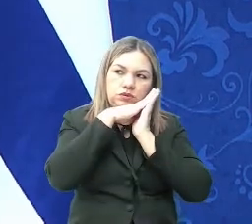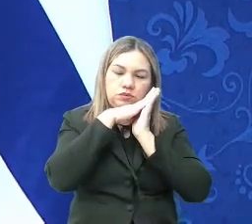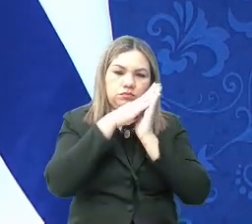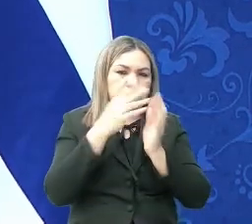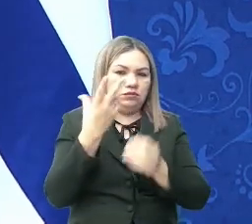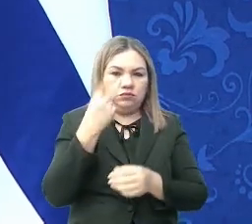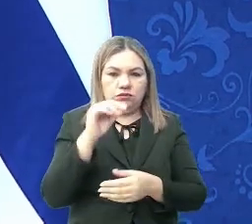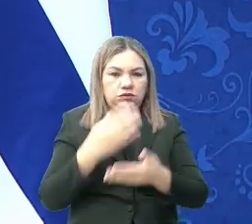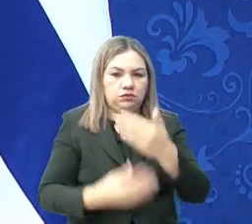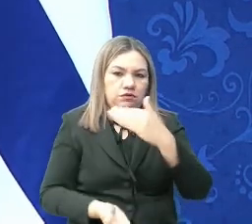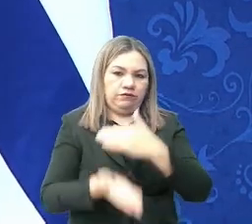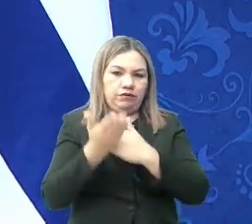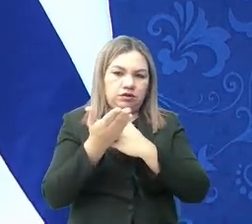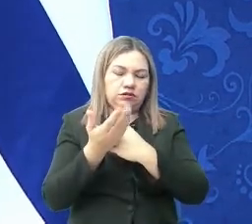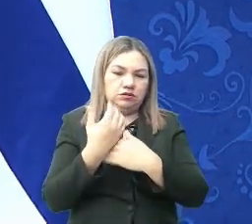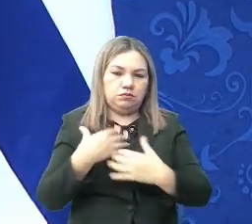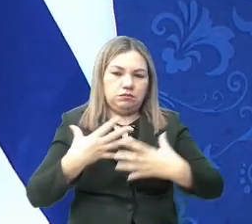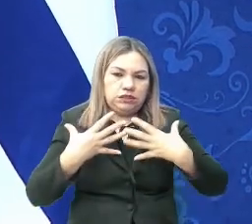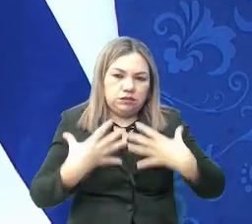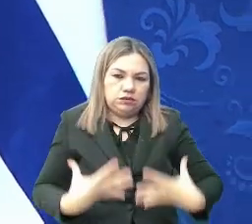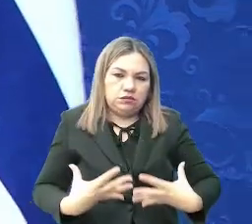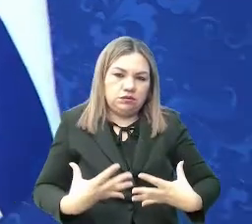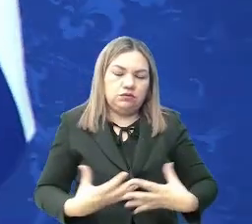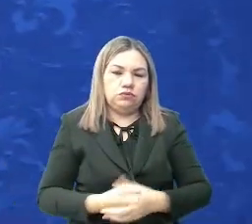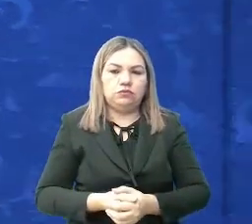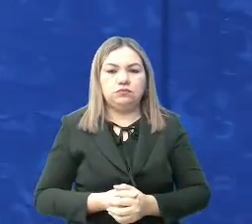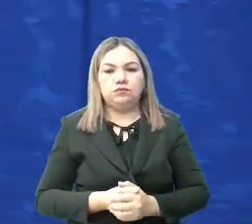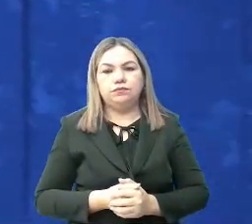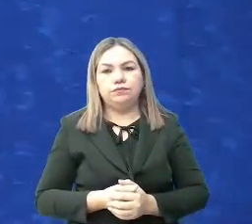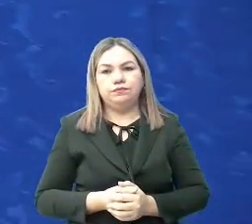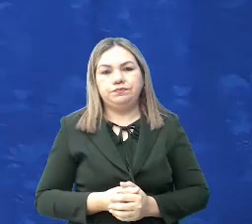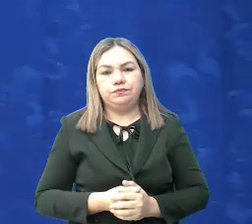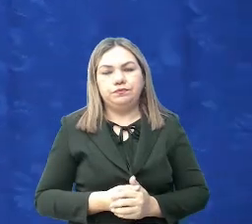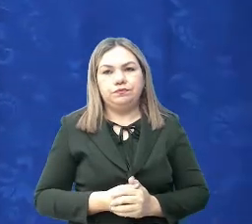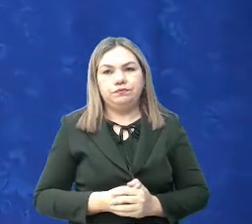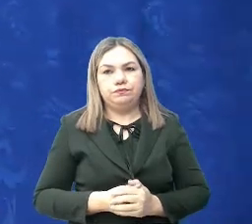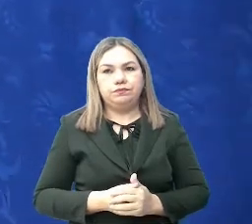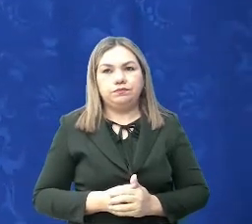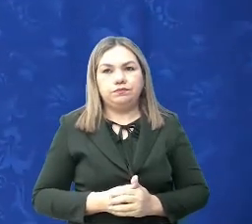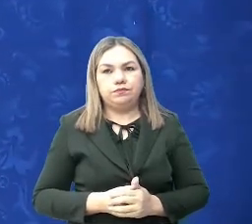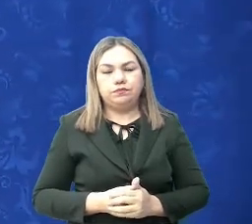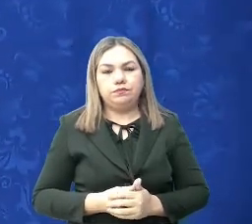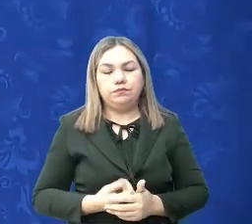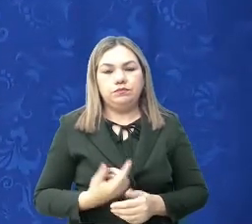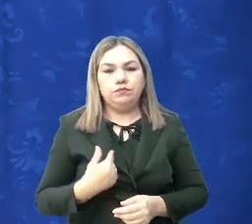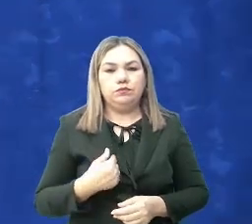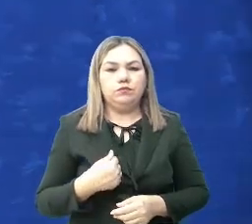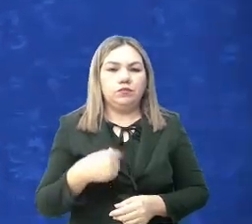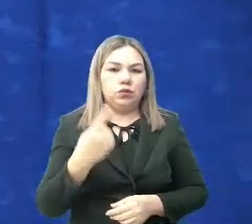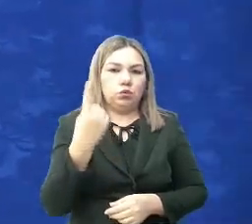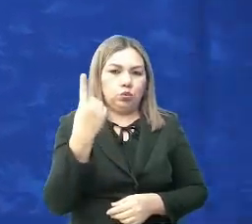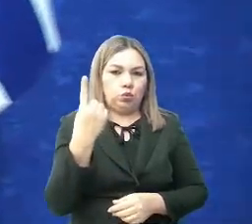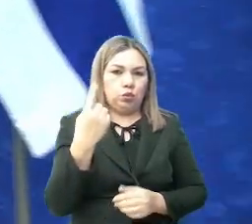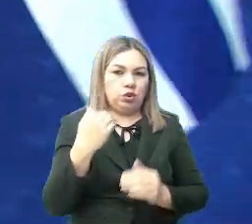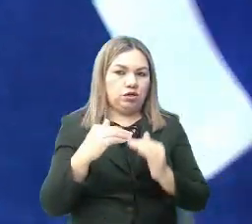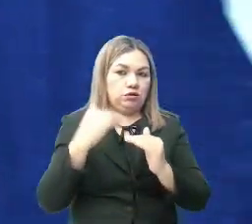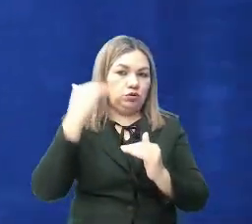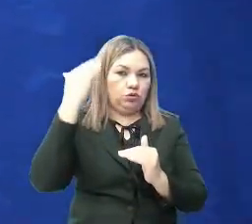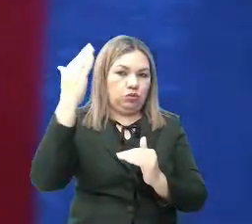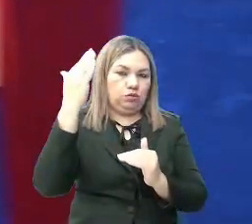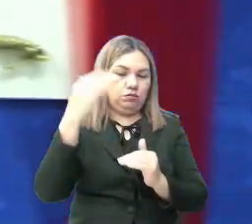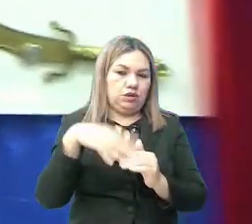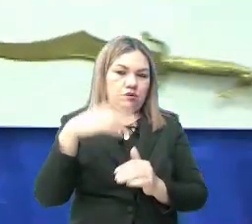the alarm clock came, and there's like weight over you, and it's hard for you to get up.